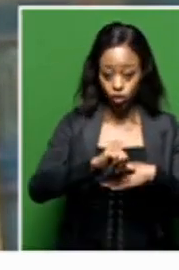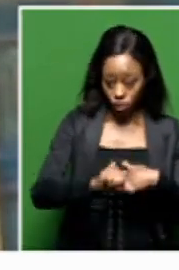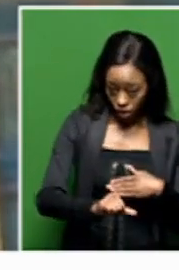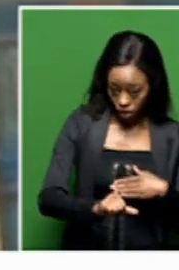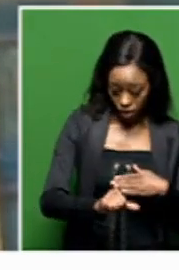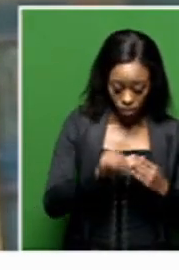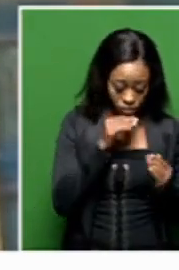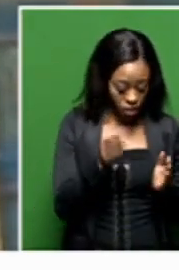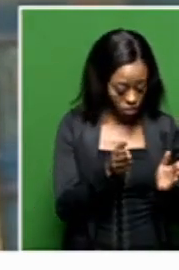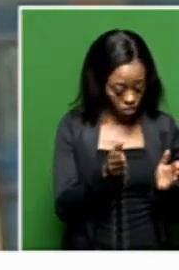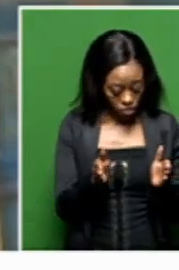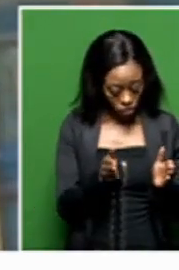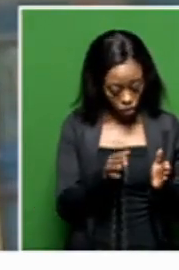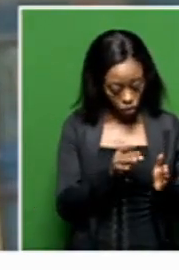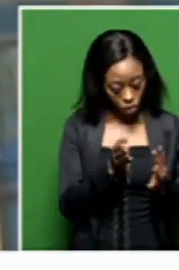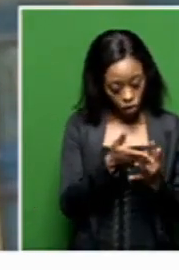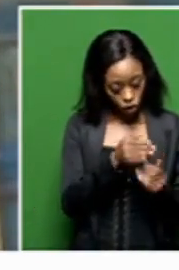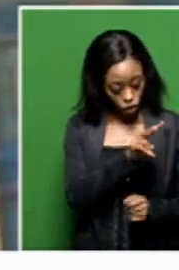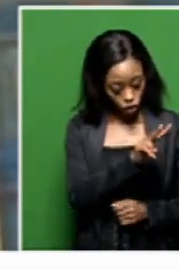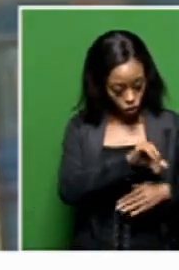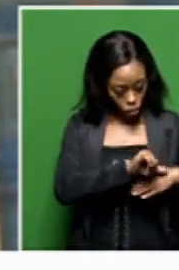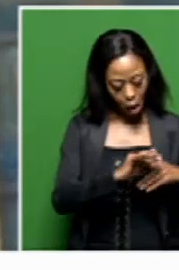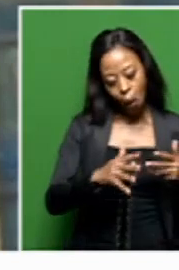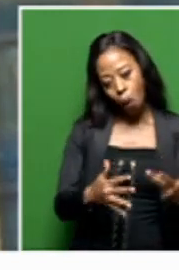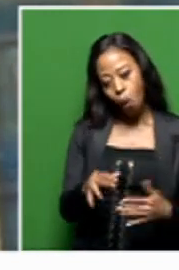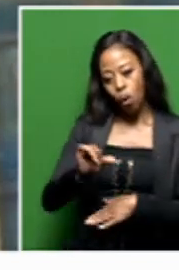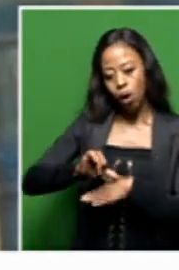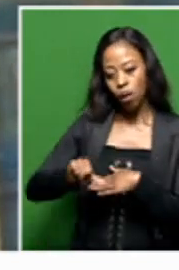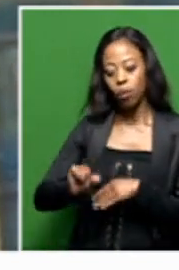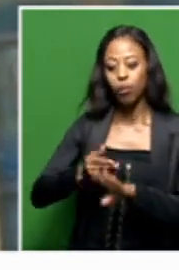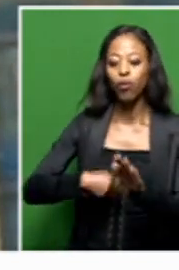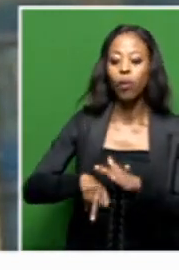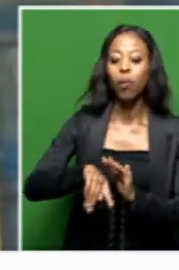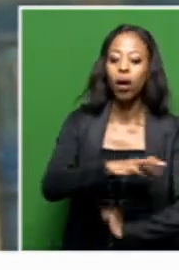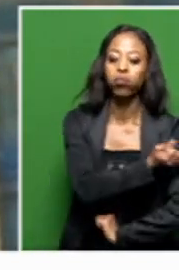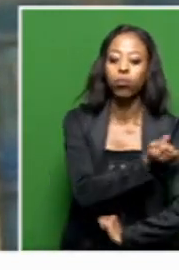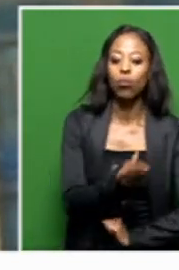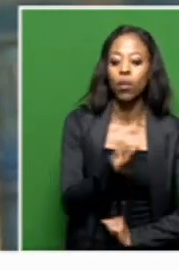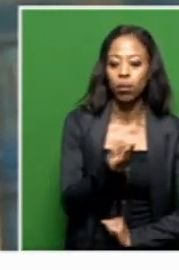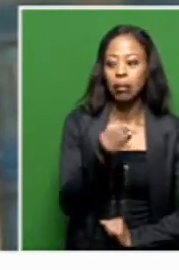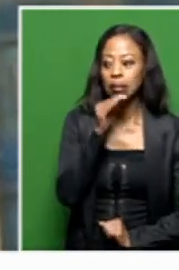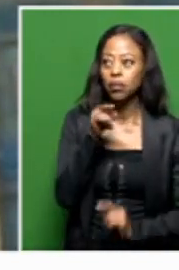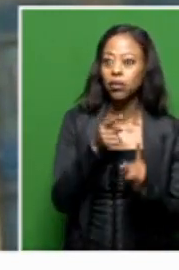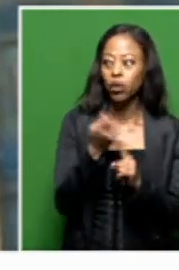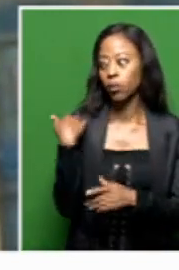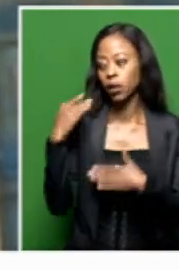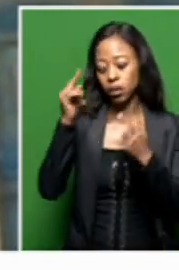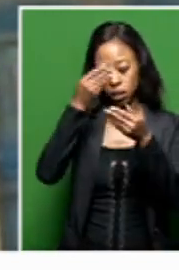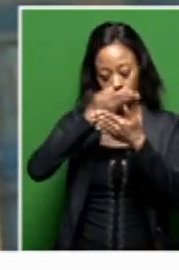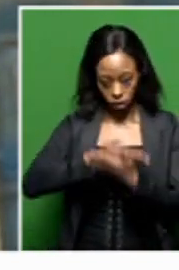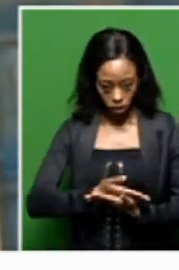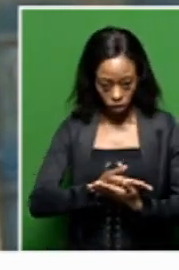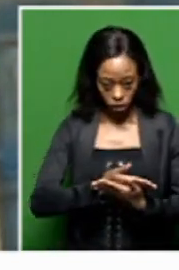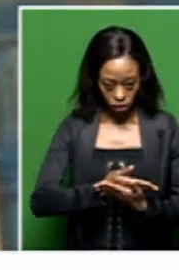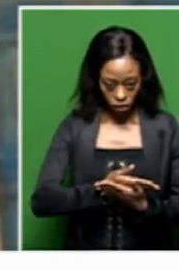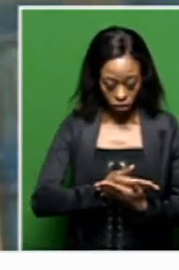anything between 2 and 6 months after the primary vaccination. And that means that from last night, when we switched